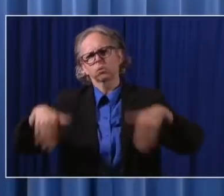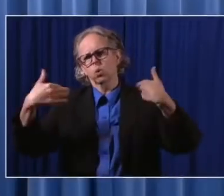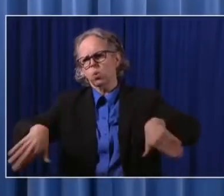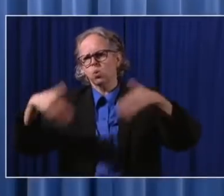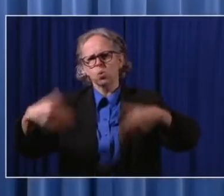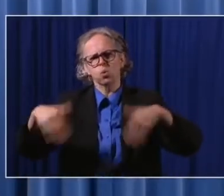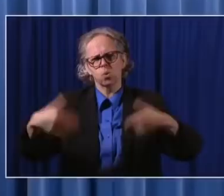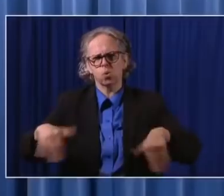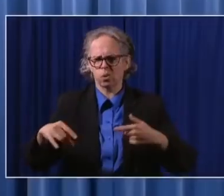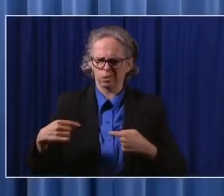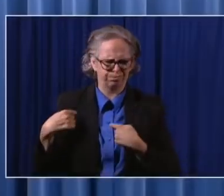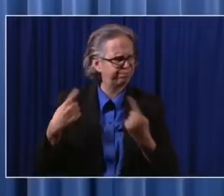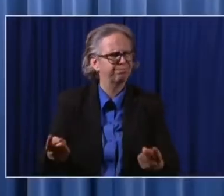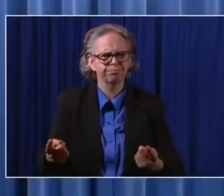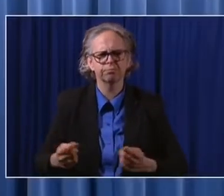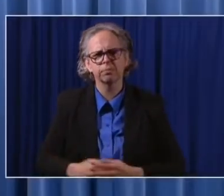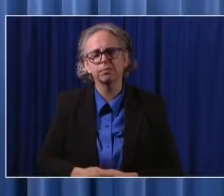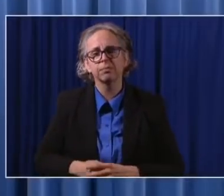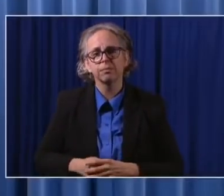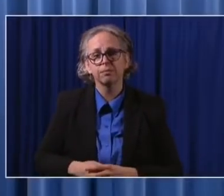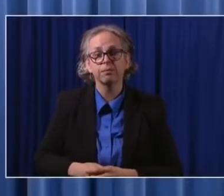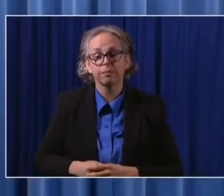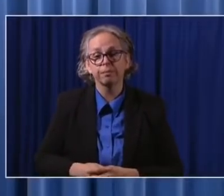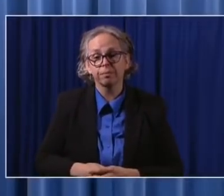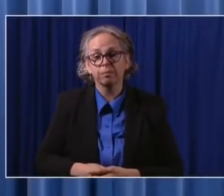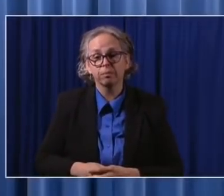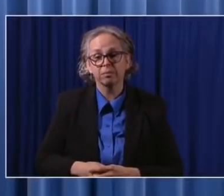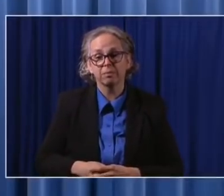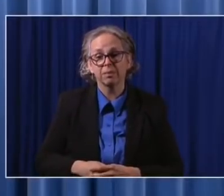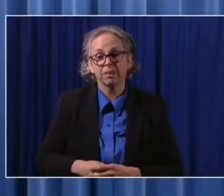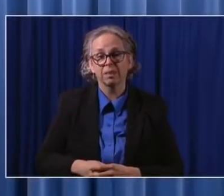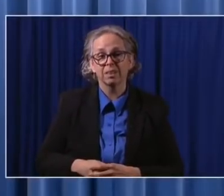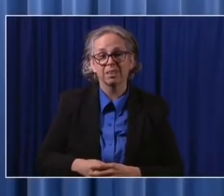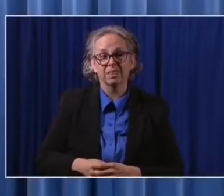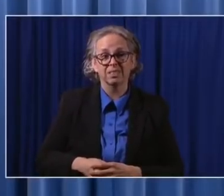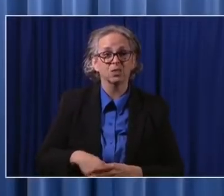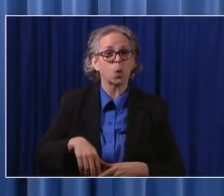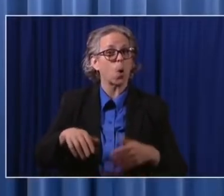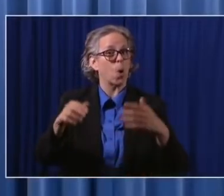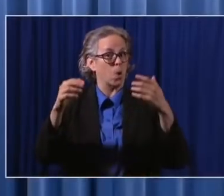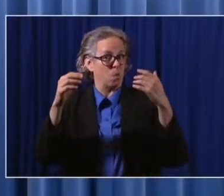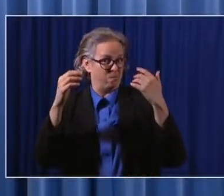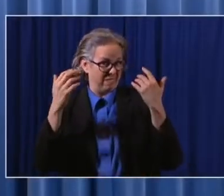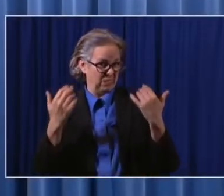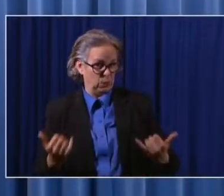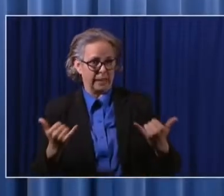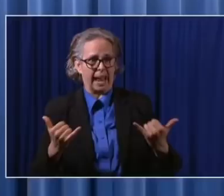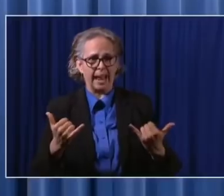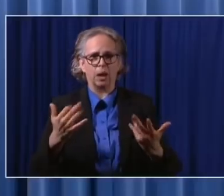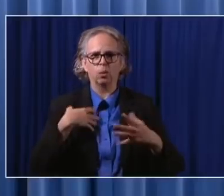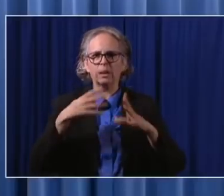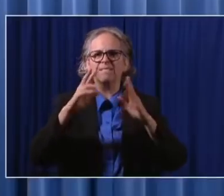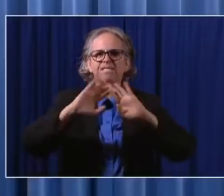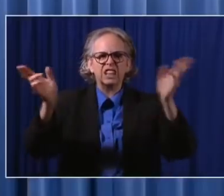several months. We are releasing guidance today. It is at